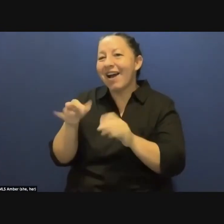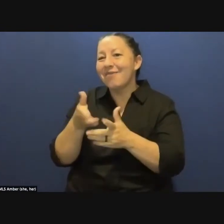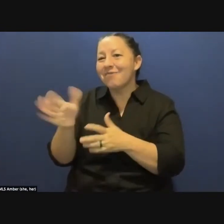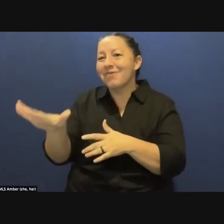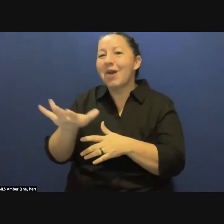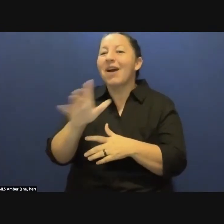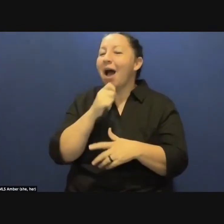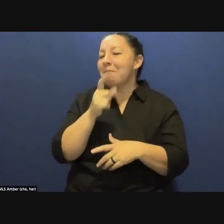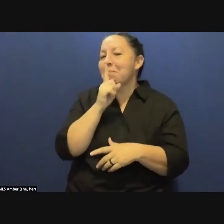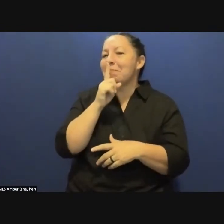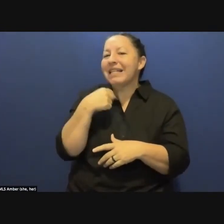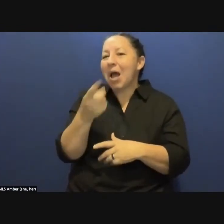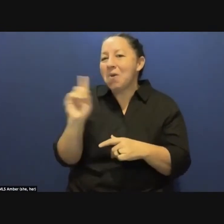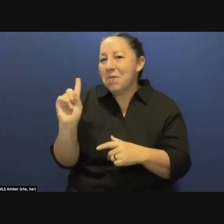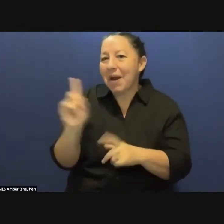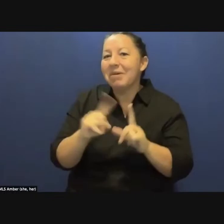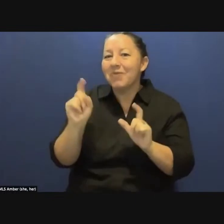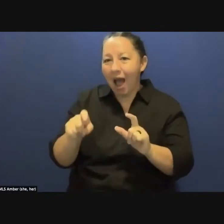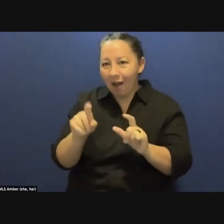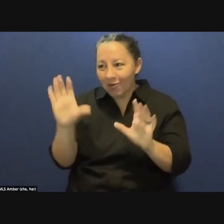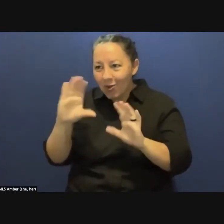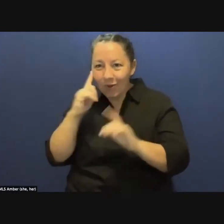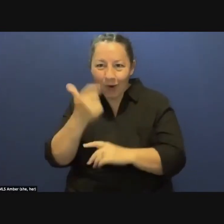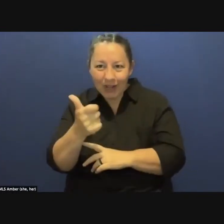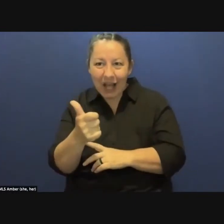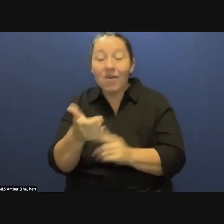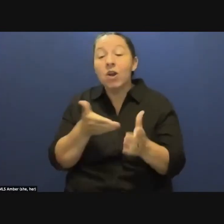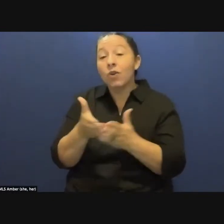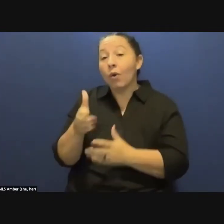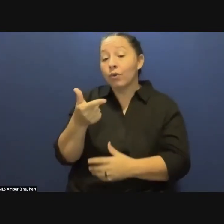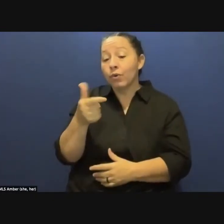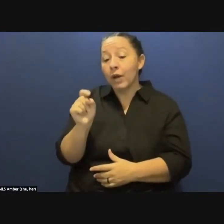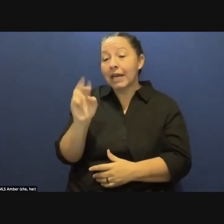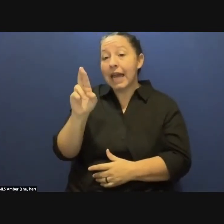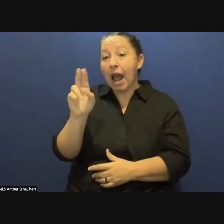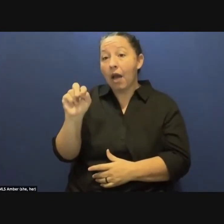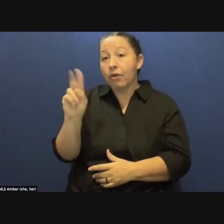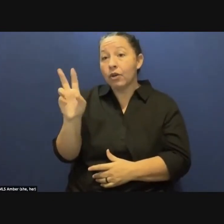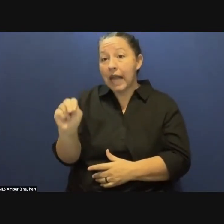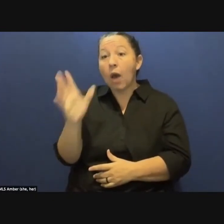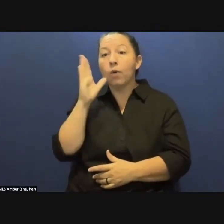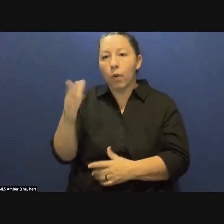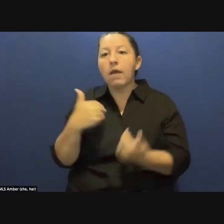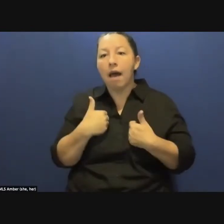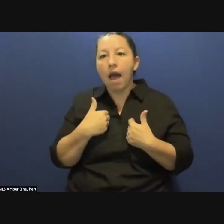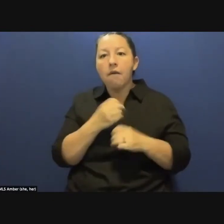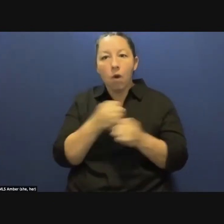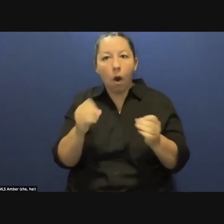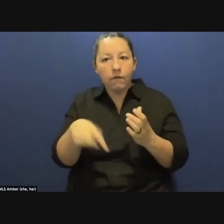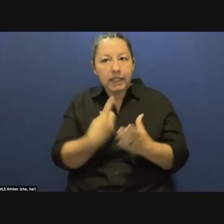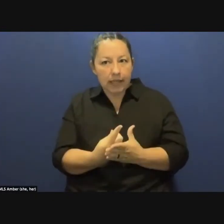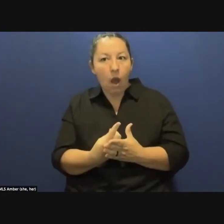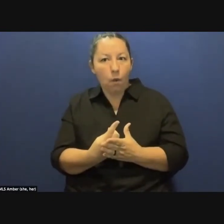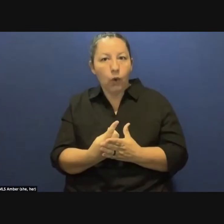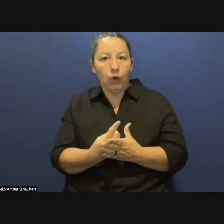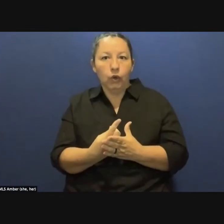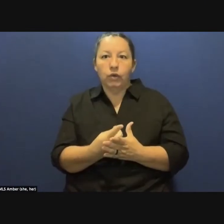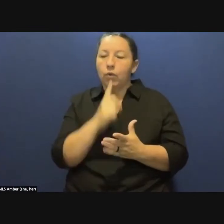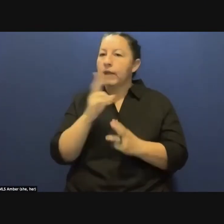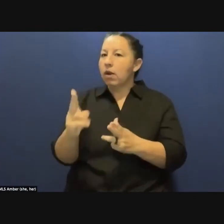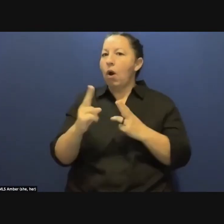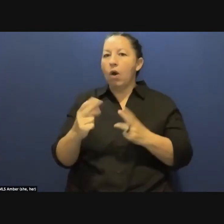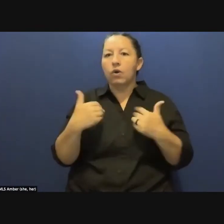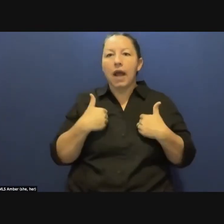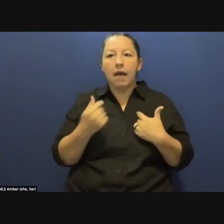So through GatherTown, we are also going to be having office hours. We're really honored to have a number of people